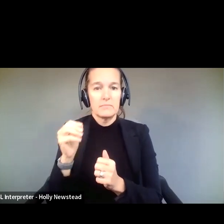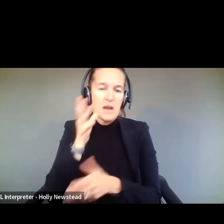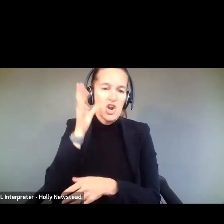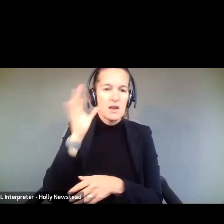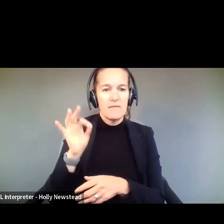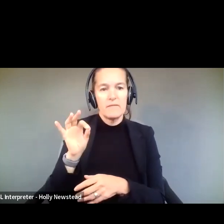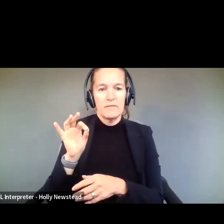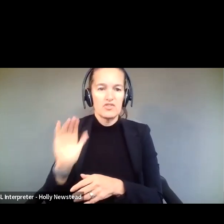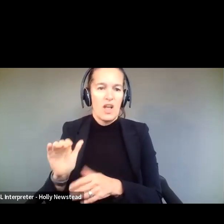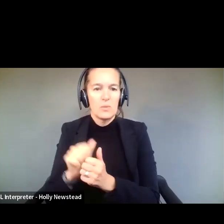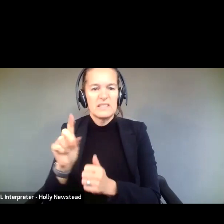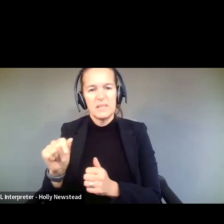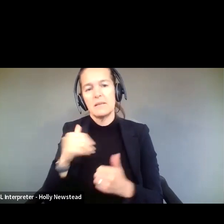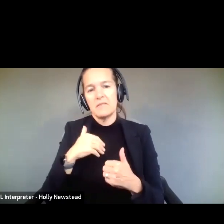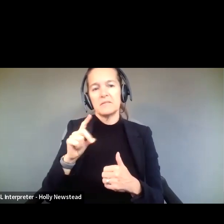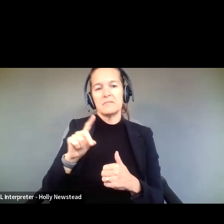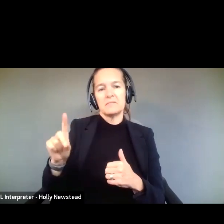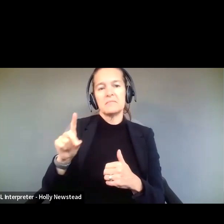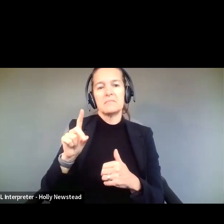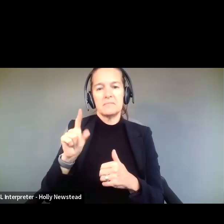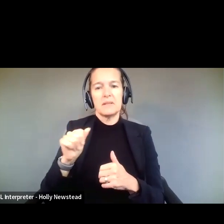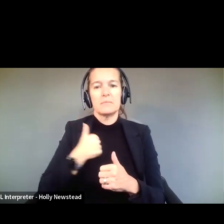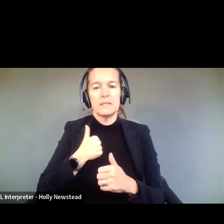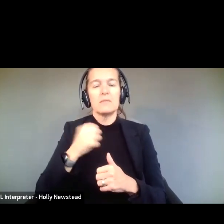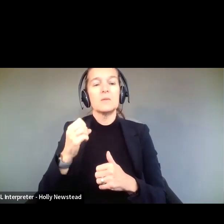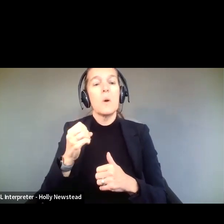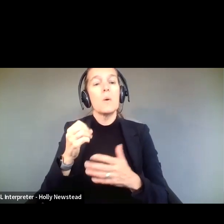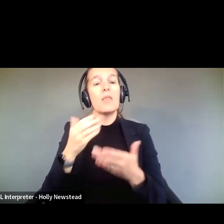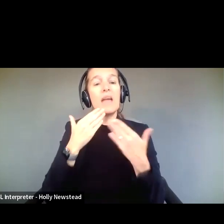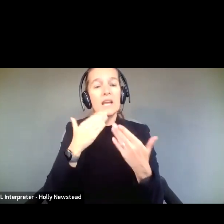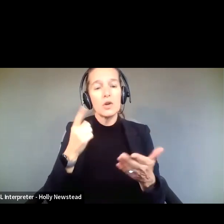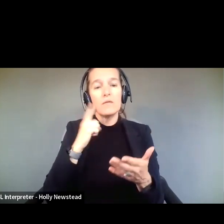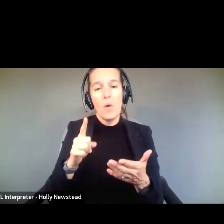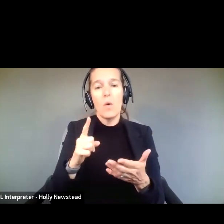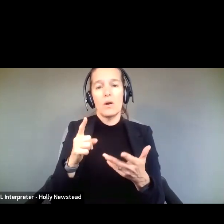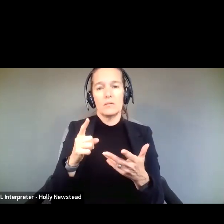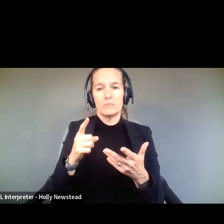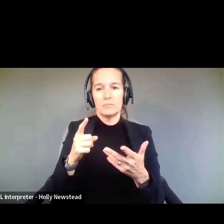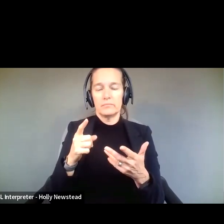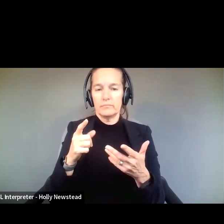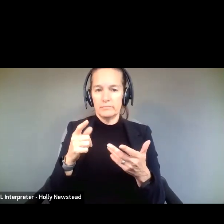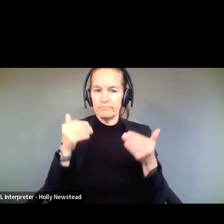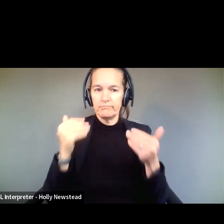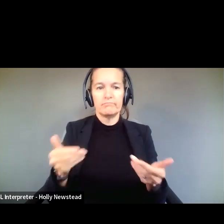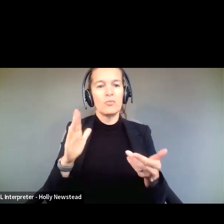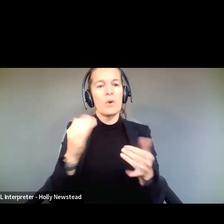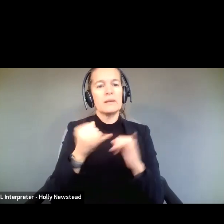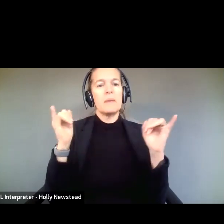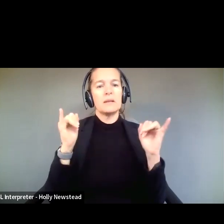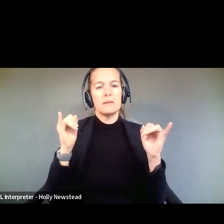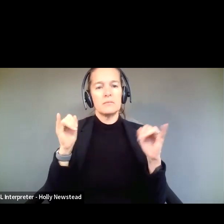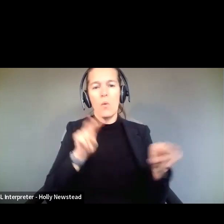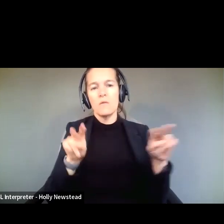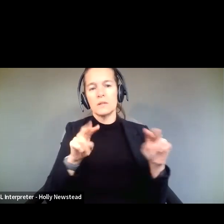So thank you to all of you for exercising your independent oversight role in studying